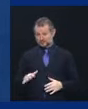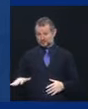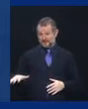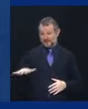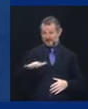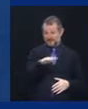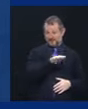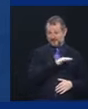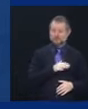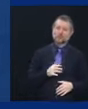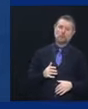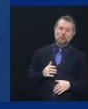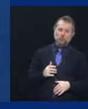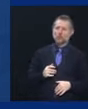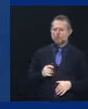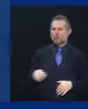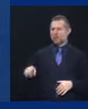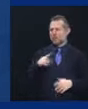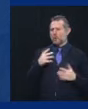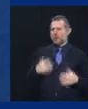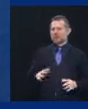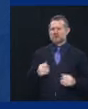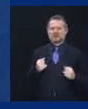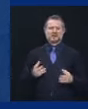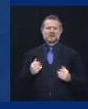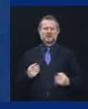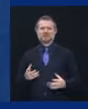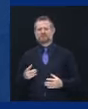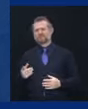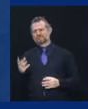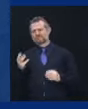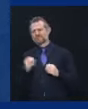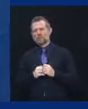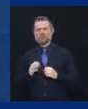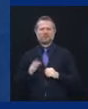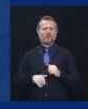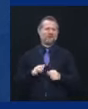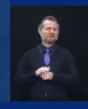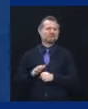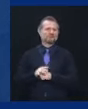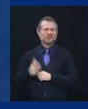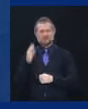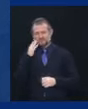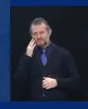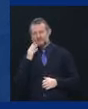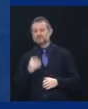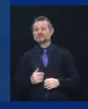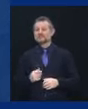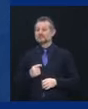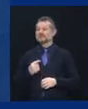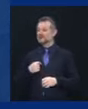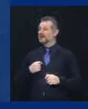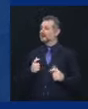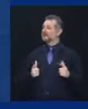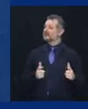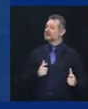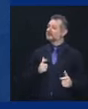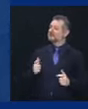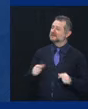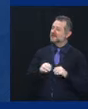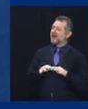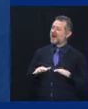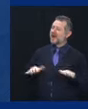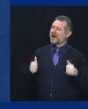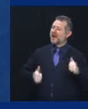more than we need right now. We have more of a distribution network than we